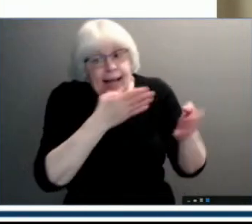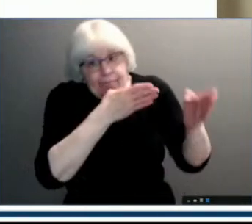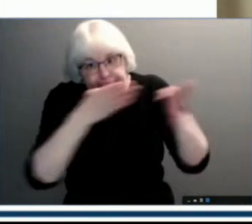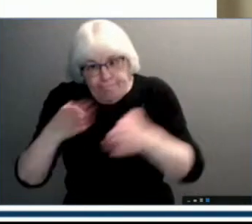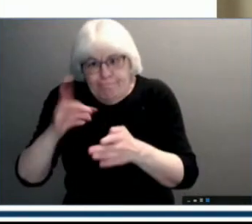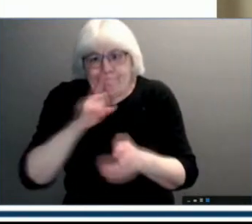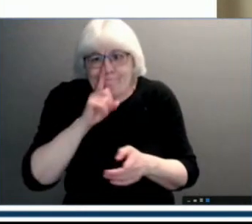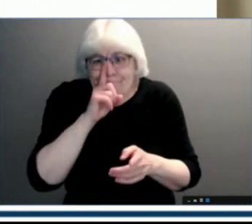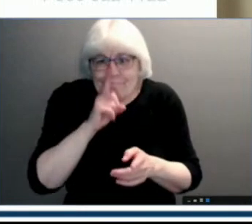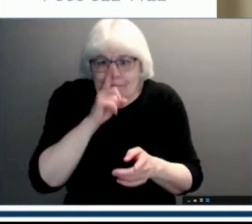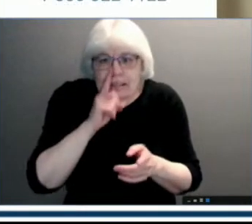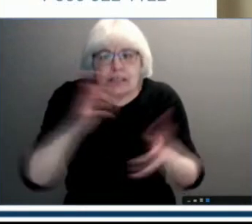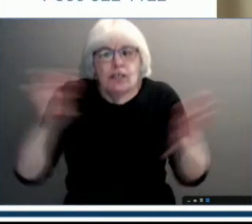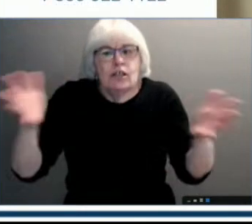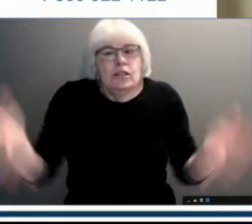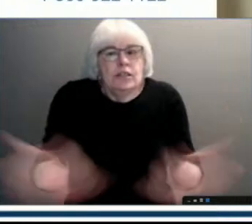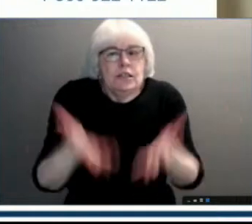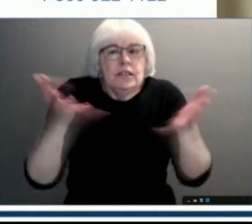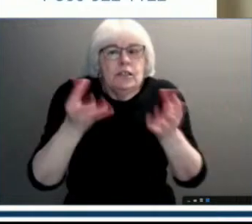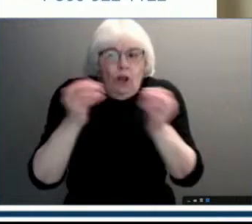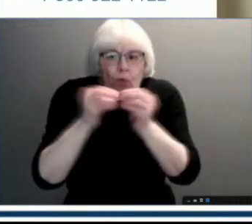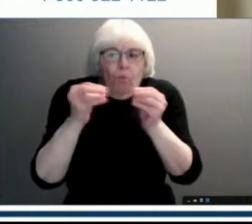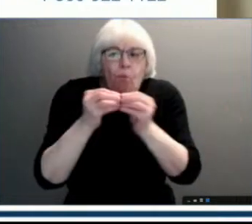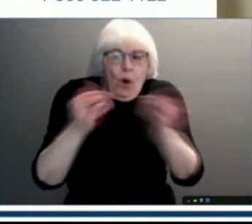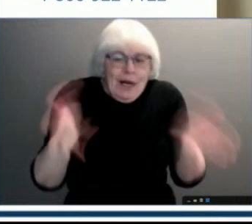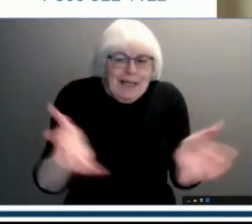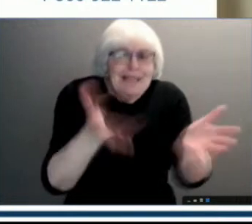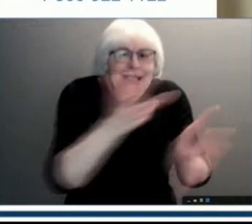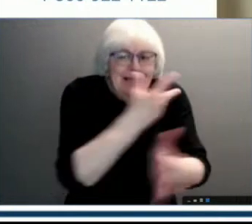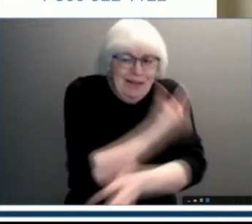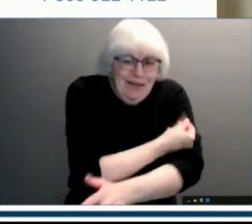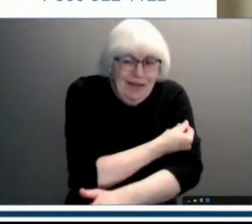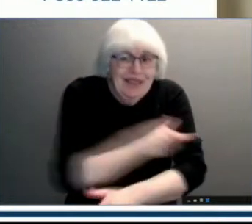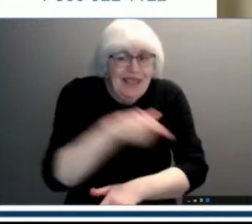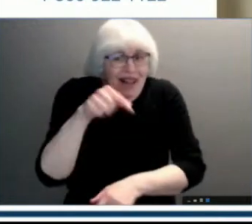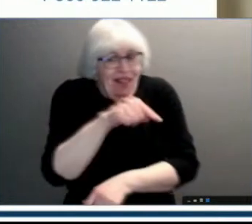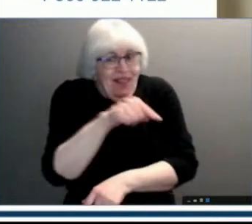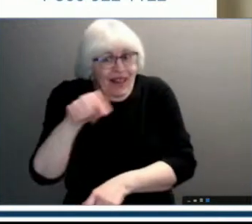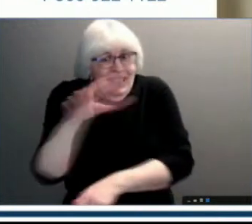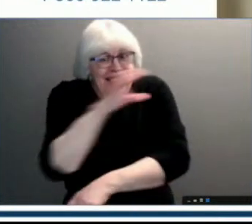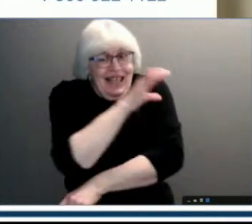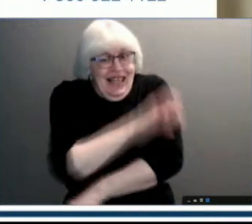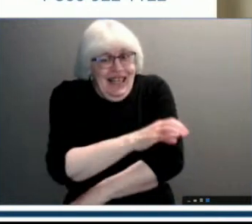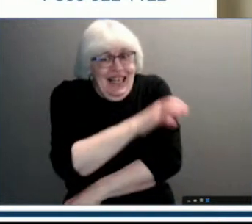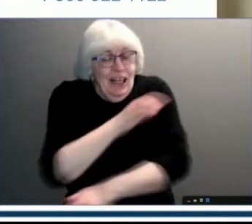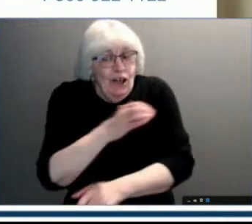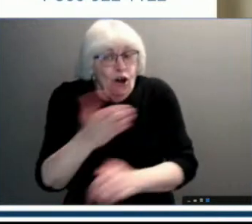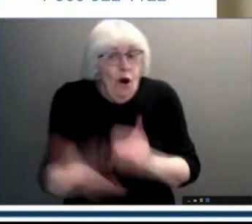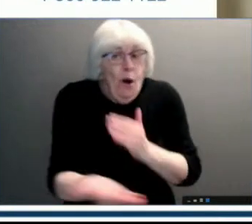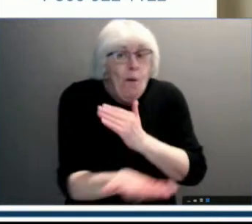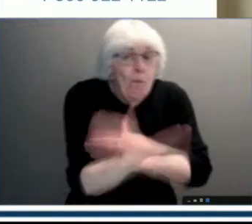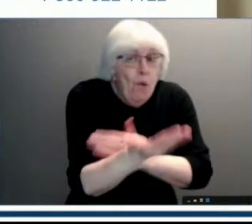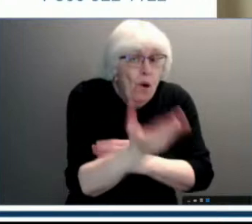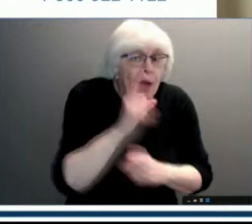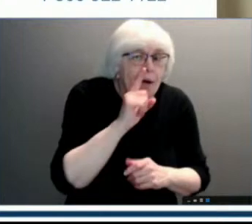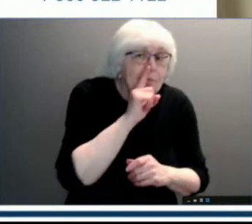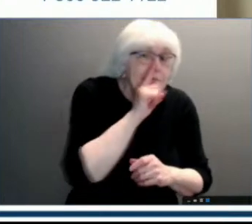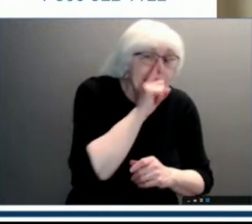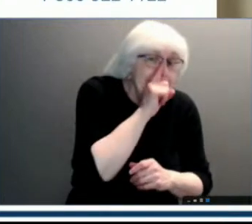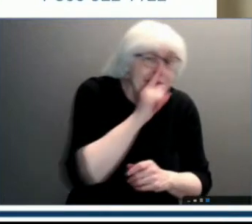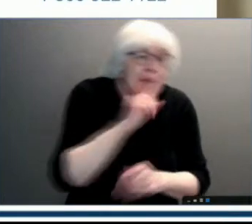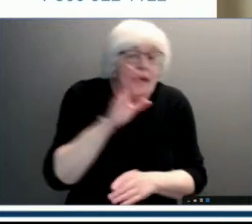capacity. For example, as I mentioned, using clinics for testing in the morning, but boosters in the afternoon. These are the types of changes that are